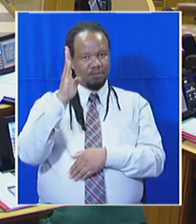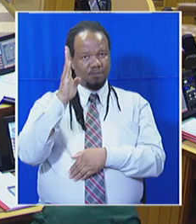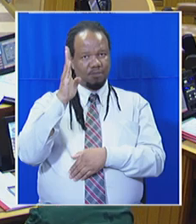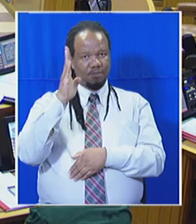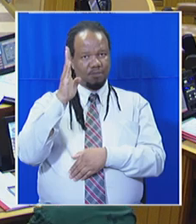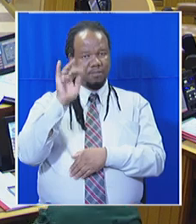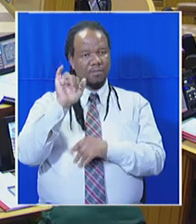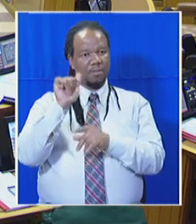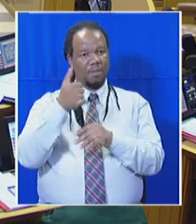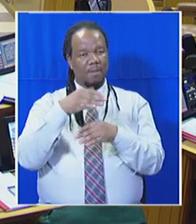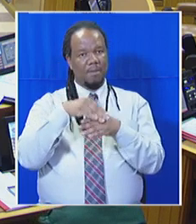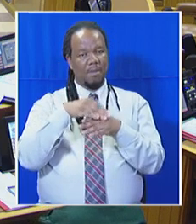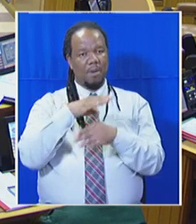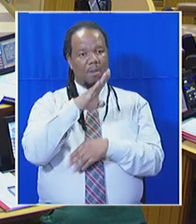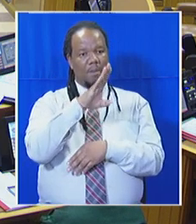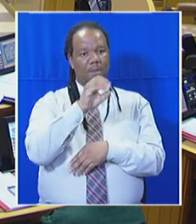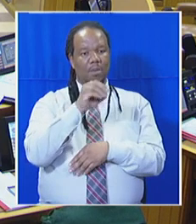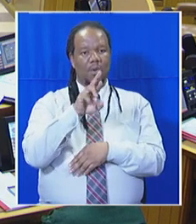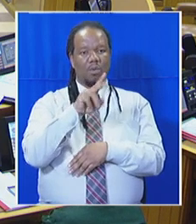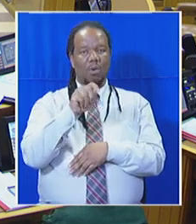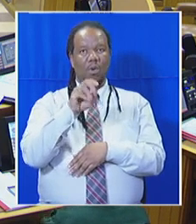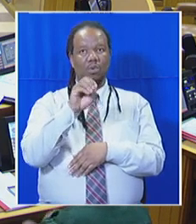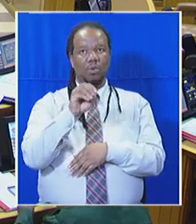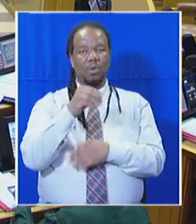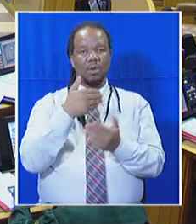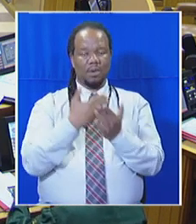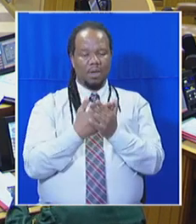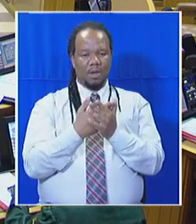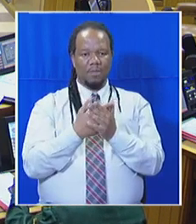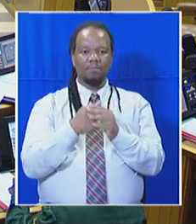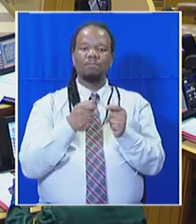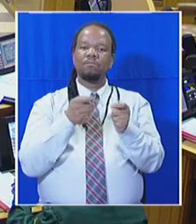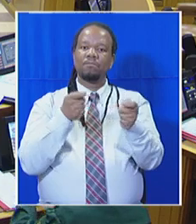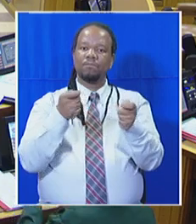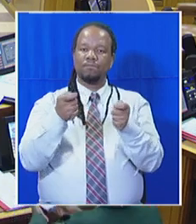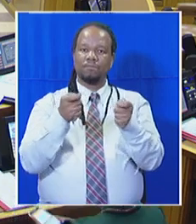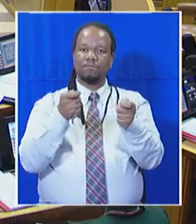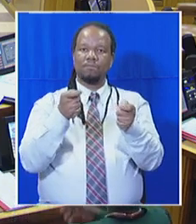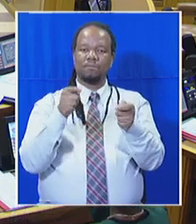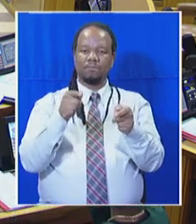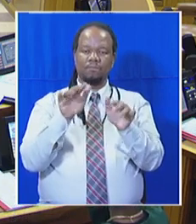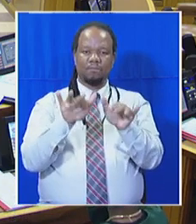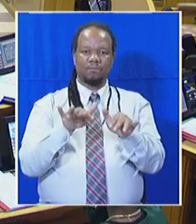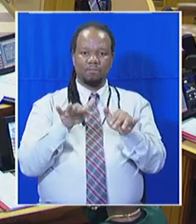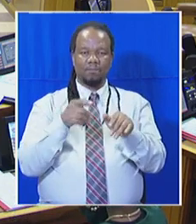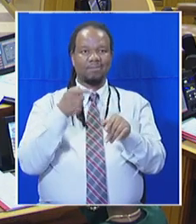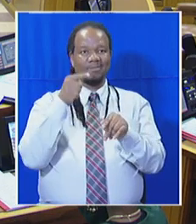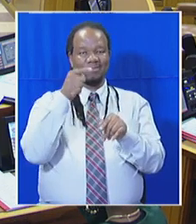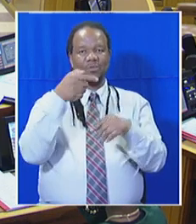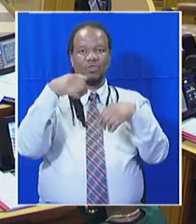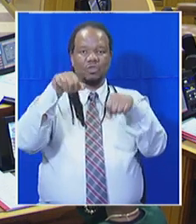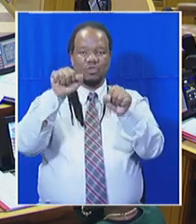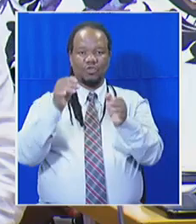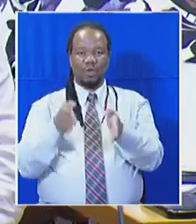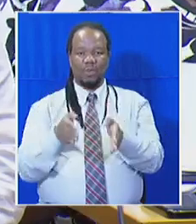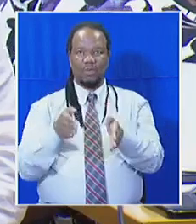Honorable Boroto is fit to preside in this house. She's the House